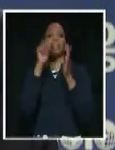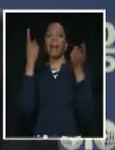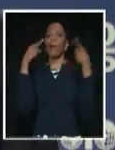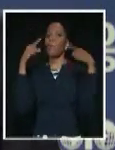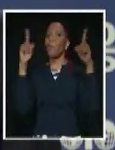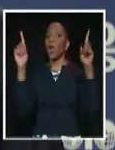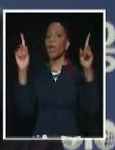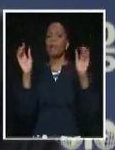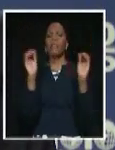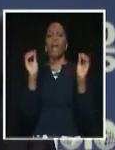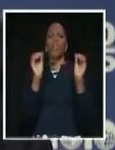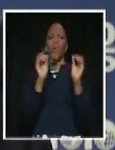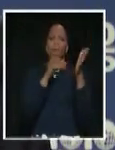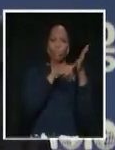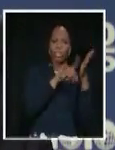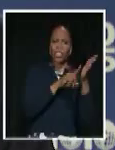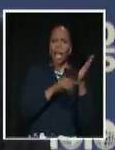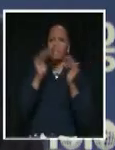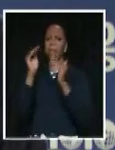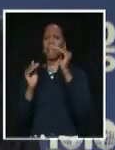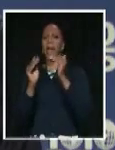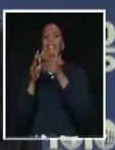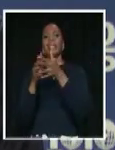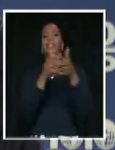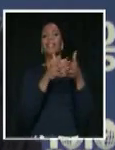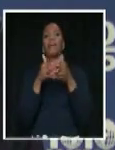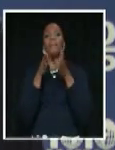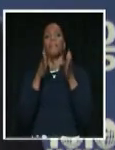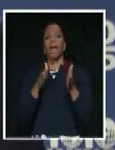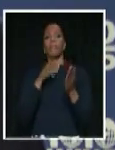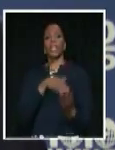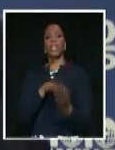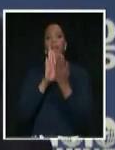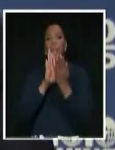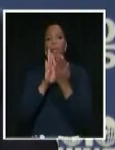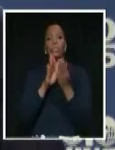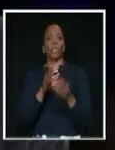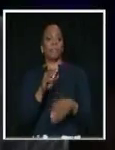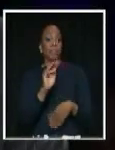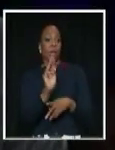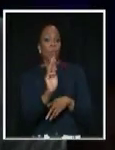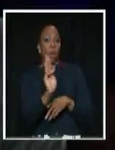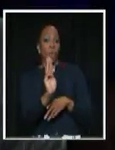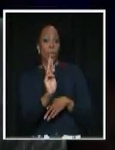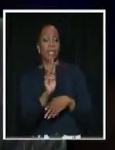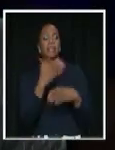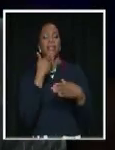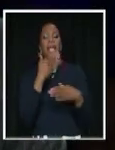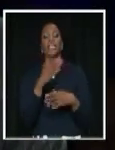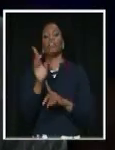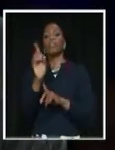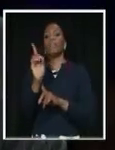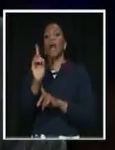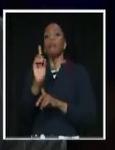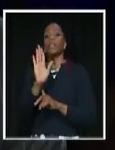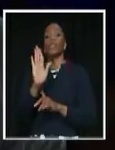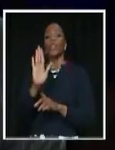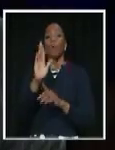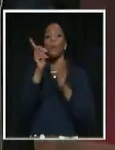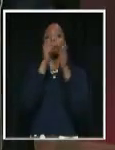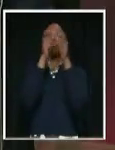wrong with checks and balances. It's the American way. Okay, gentlemen. And independent oversight is healthy for the NYPD. Gentlemen, thank you. Let's move on. Mr. de Blasio, your big